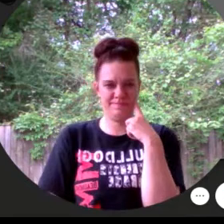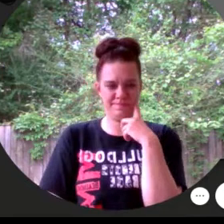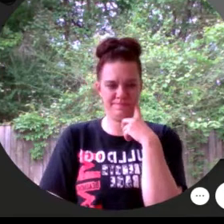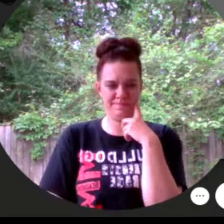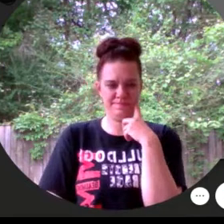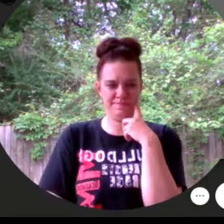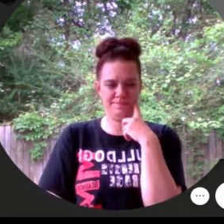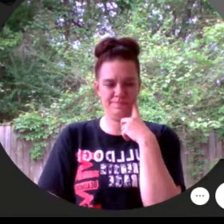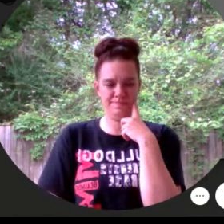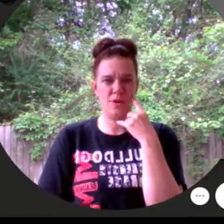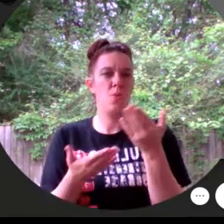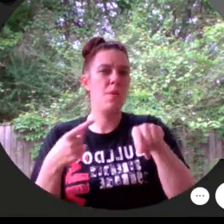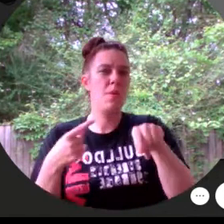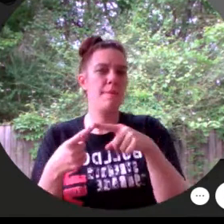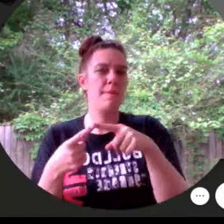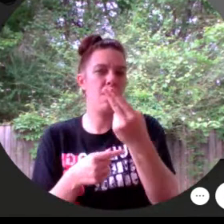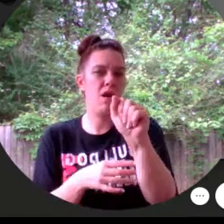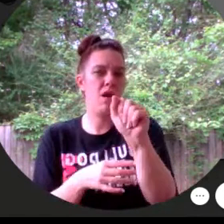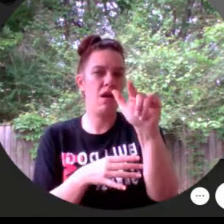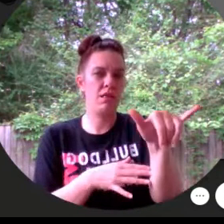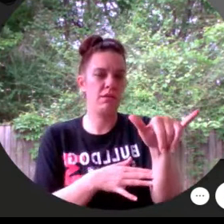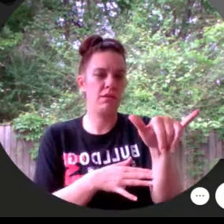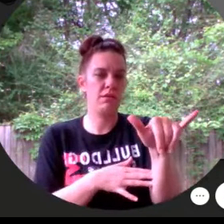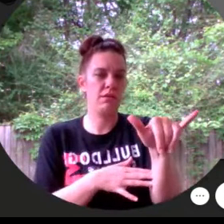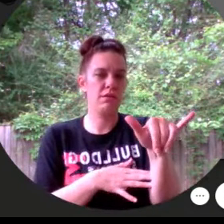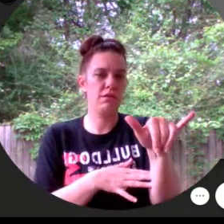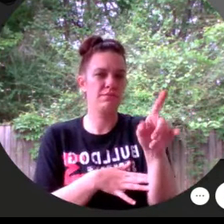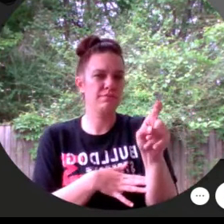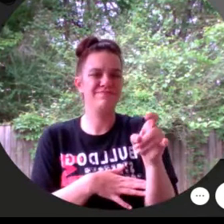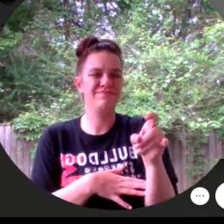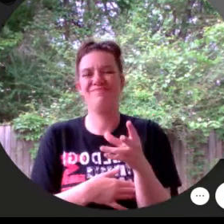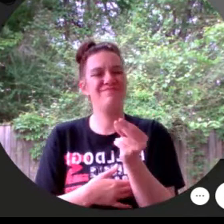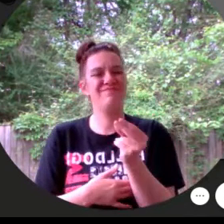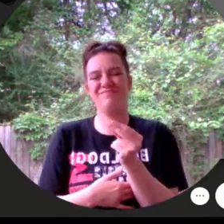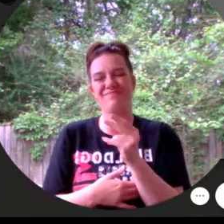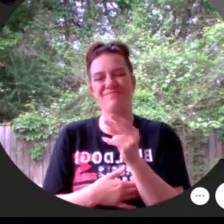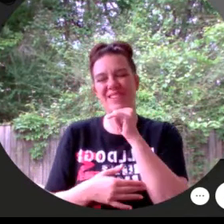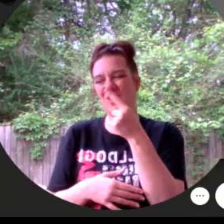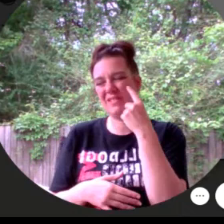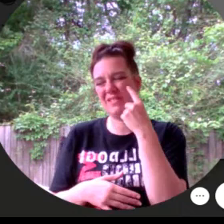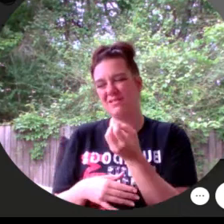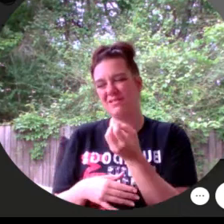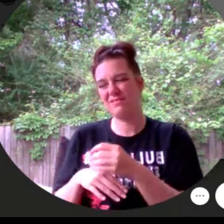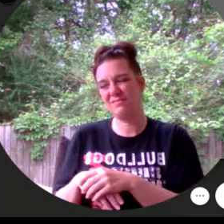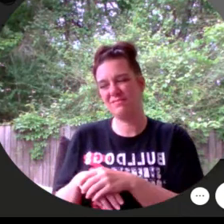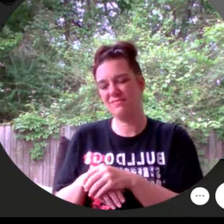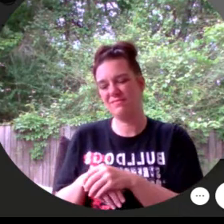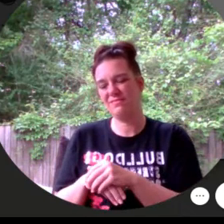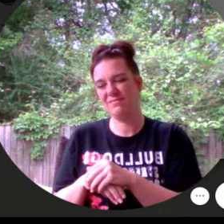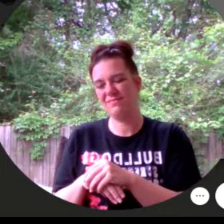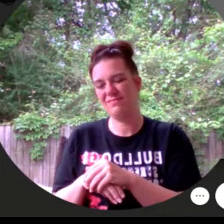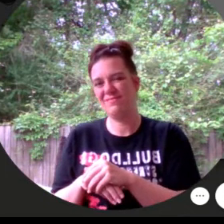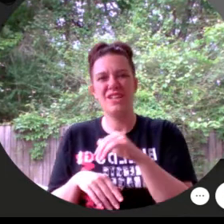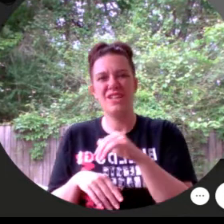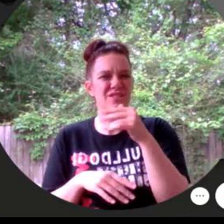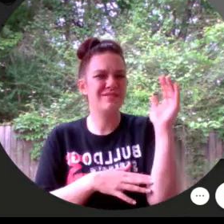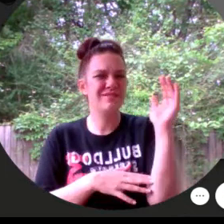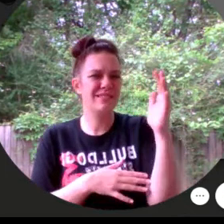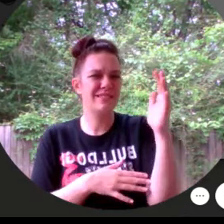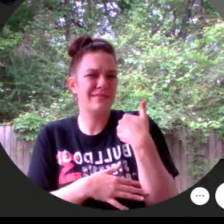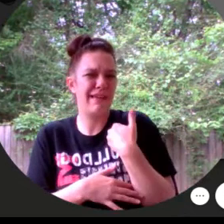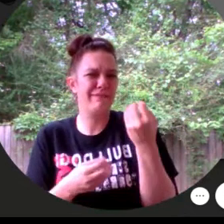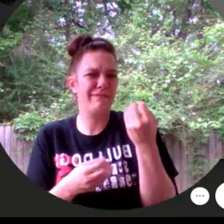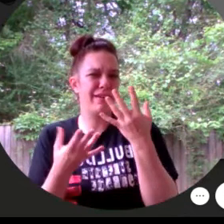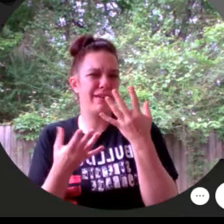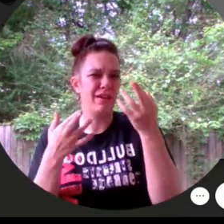What about Holly? Oh, no, I don't think so, Niles said quickly. She doesn't seem to have